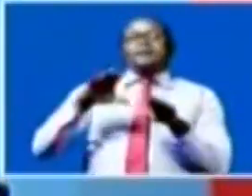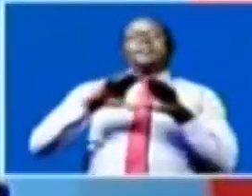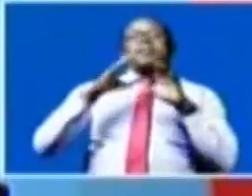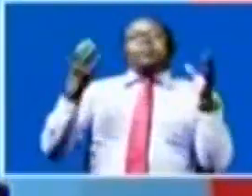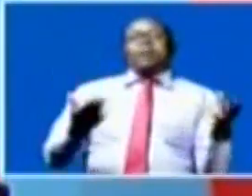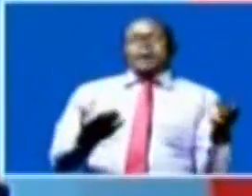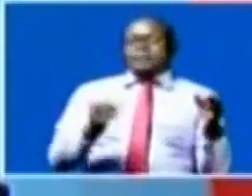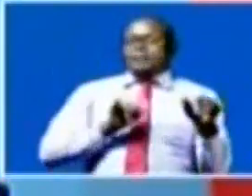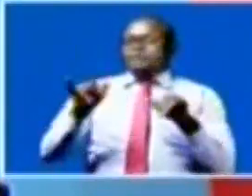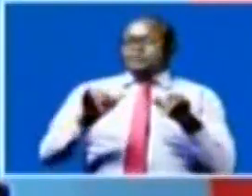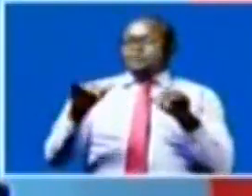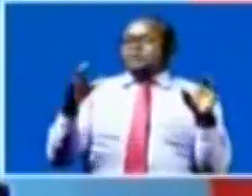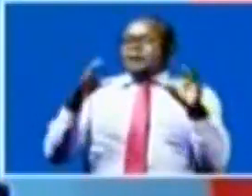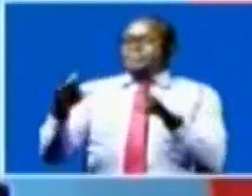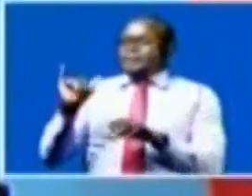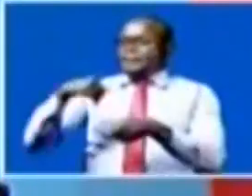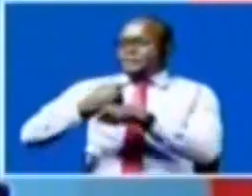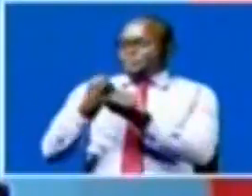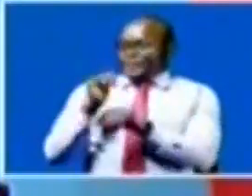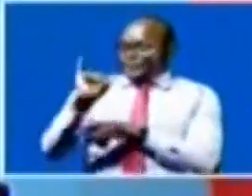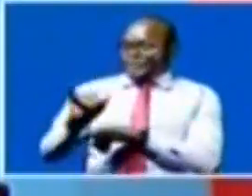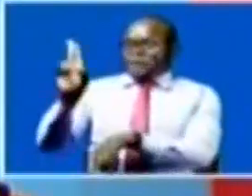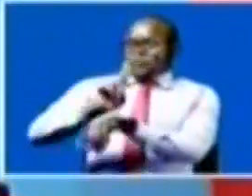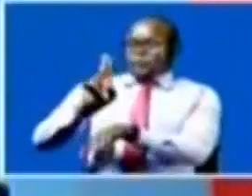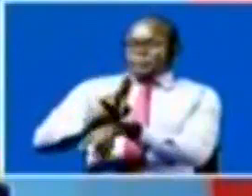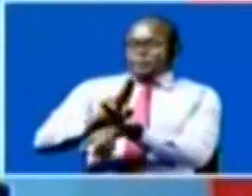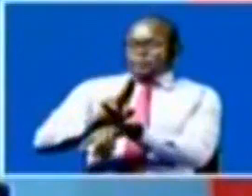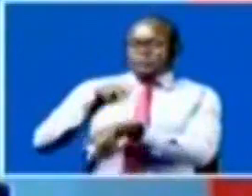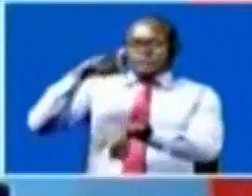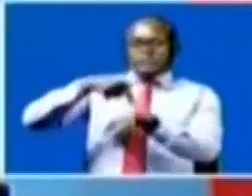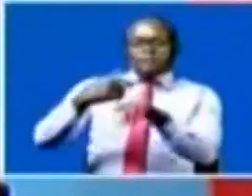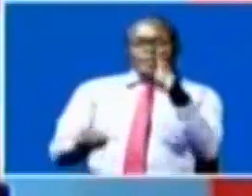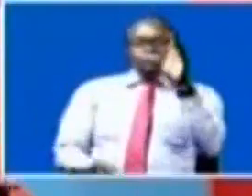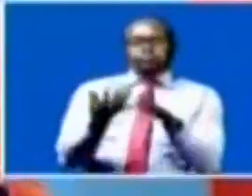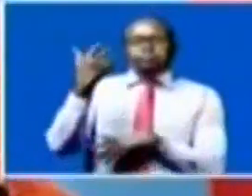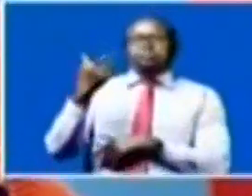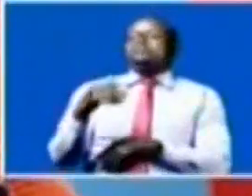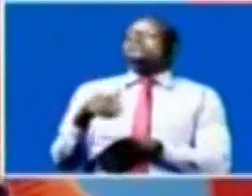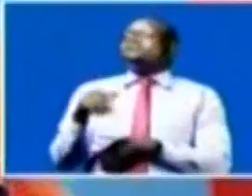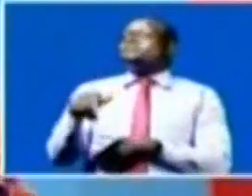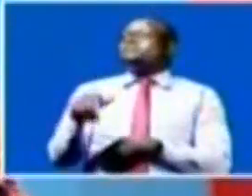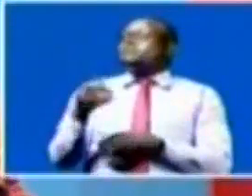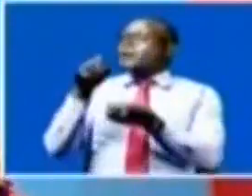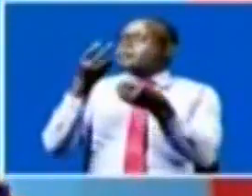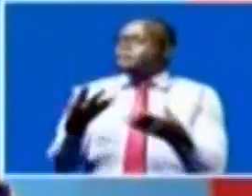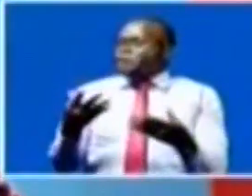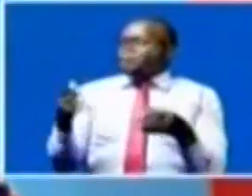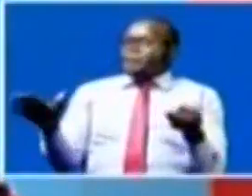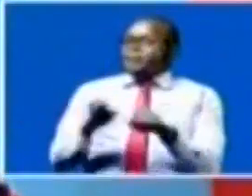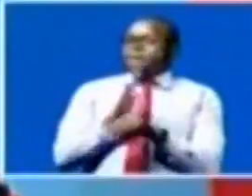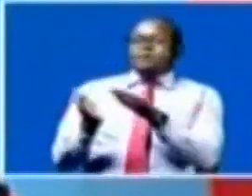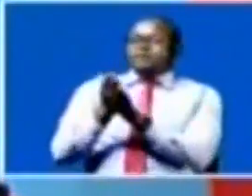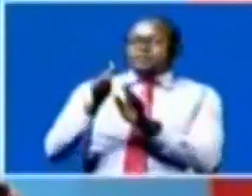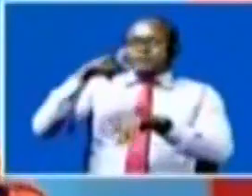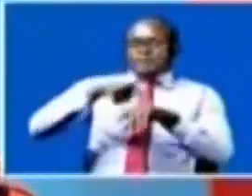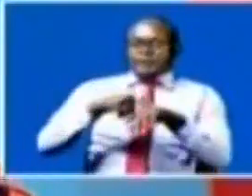largest aviation company that manufactured the plane that will be used in the inaugural flight. Alex Chamwara of Chams Media will tell us the whole story at